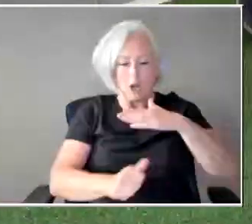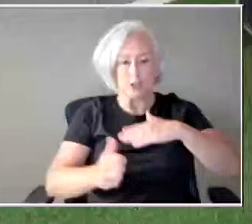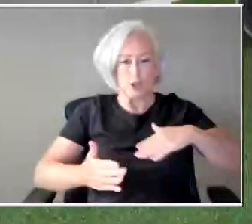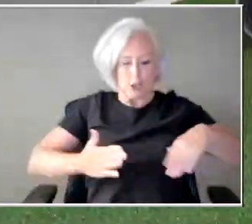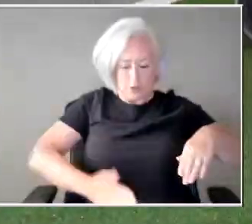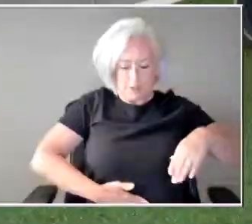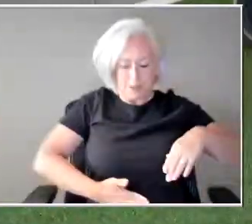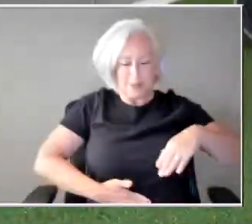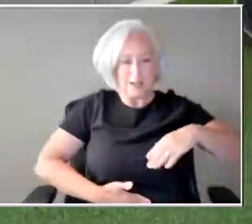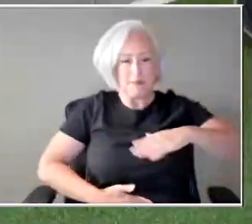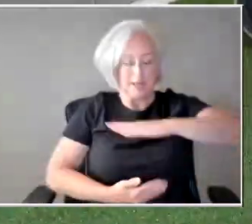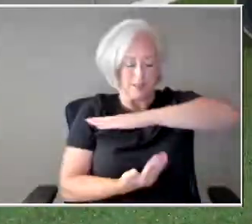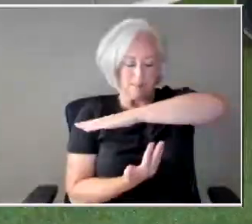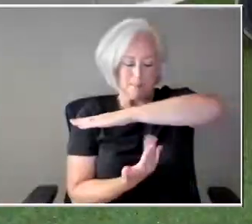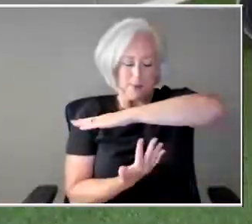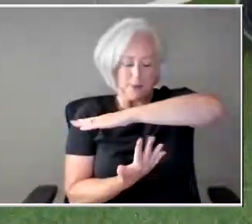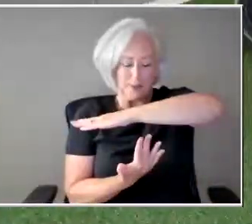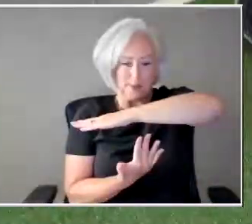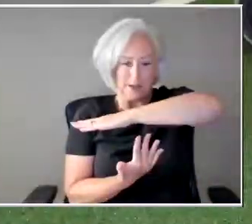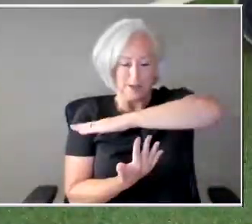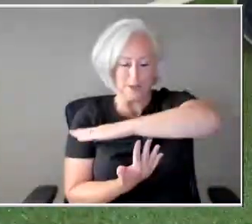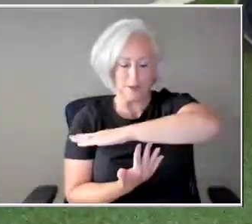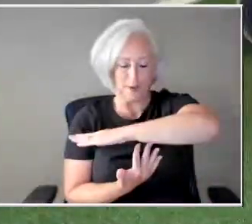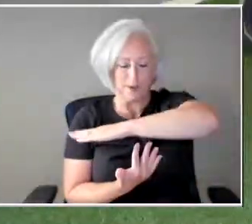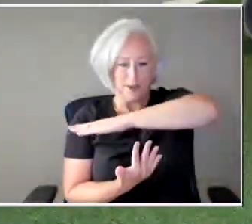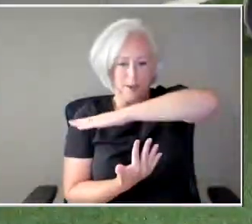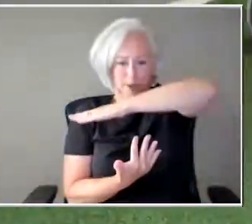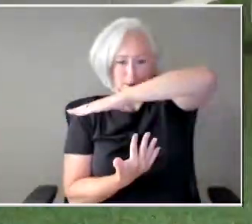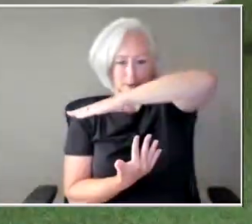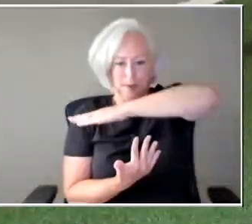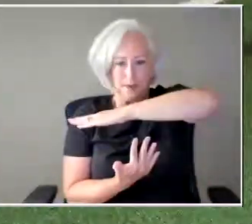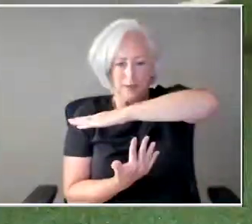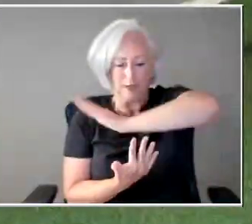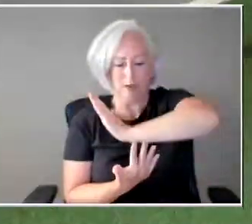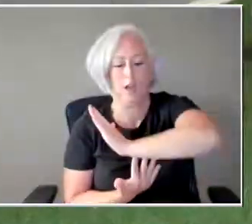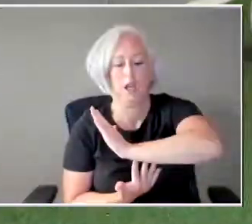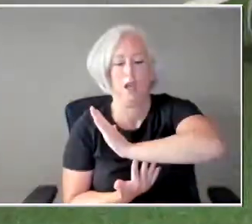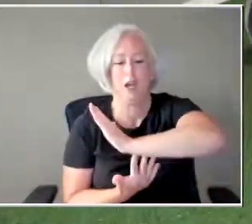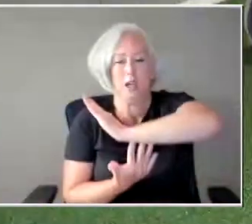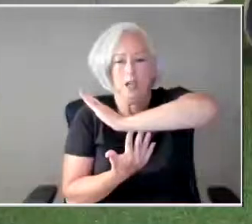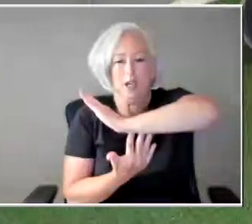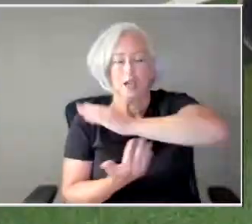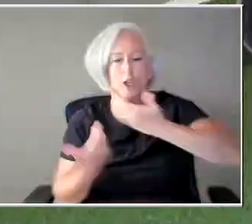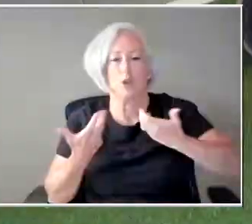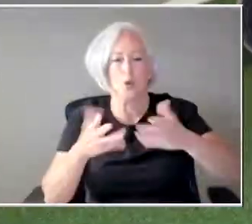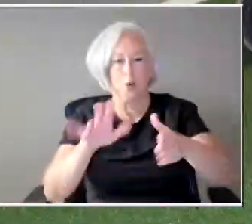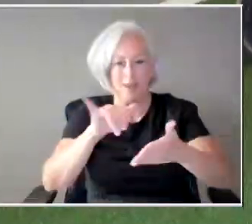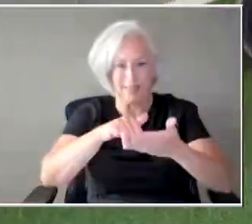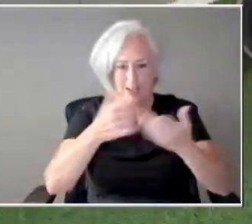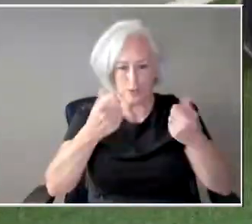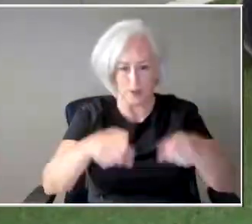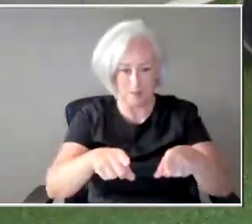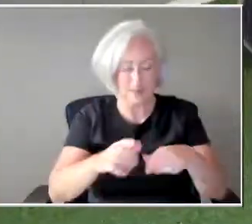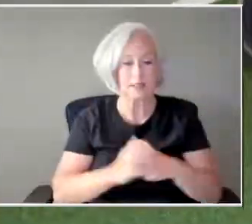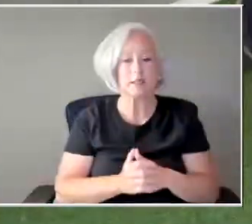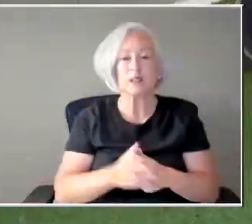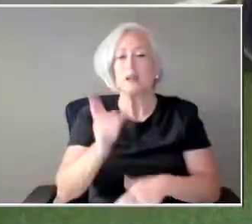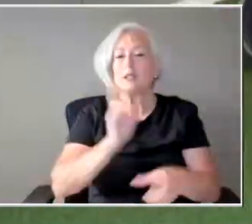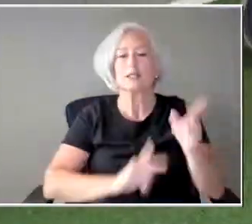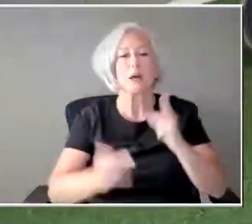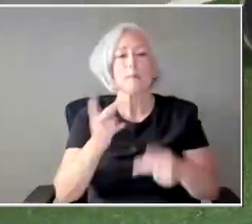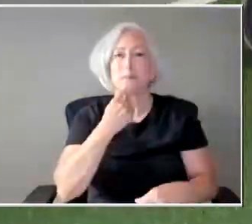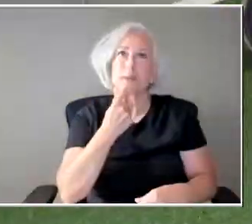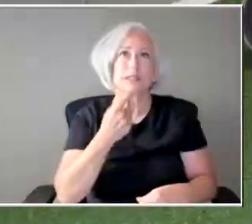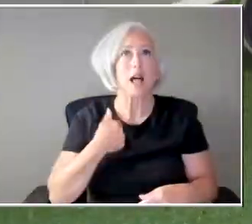get into this position, you're feeling any tension in your back or anything, you just don't want to hold it as long. So again, some people are like, oh, I do 5-minute planks. Should I